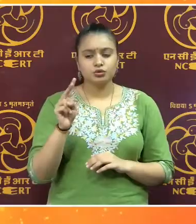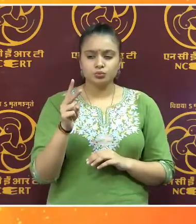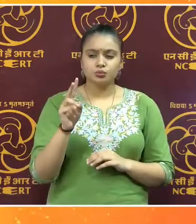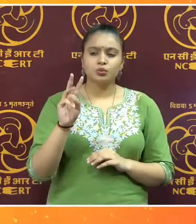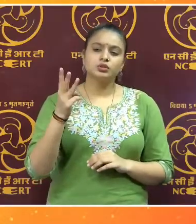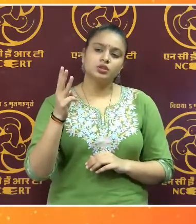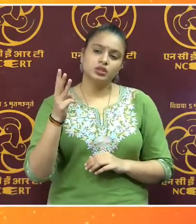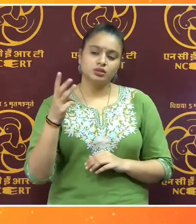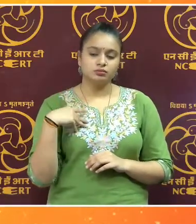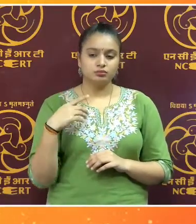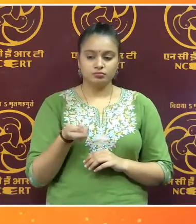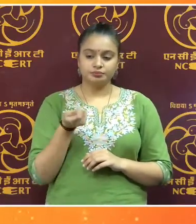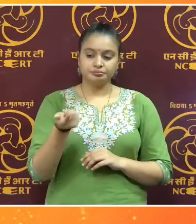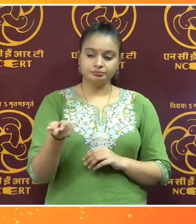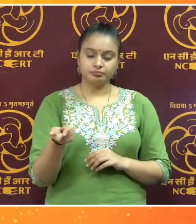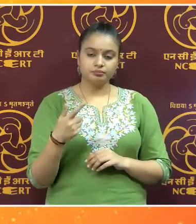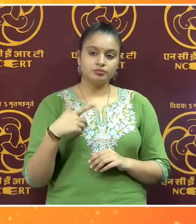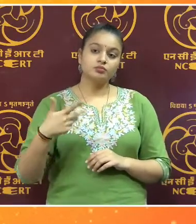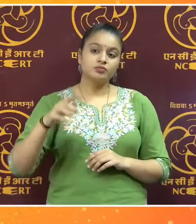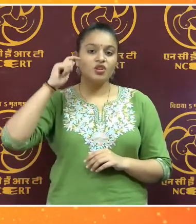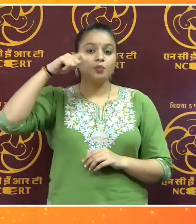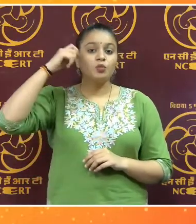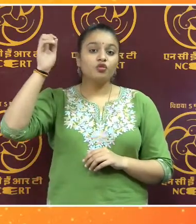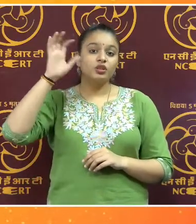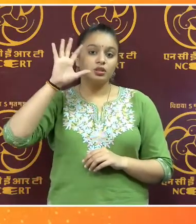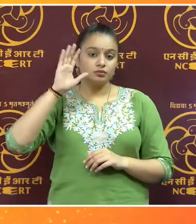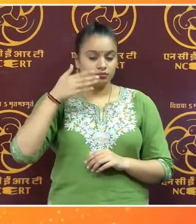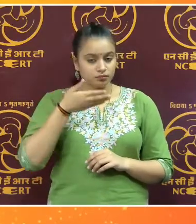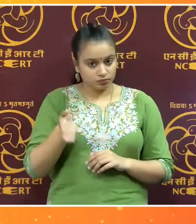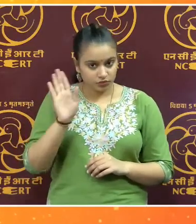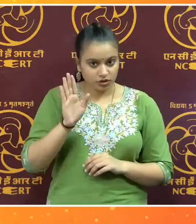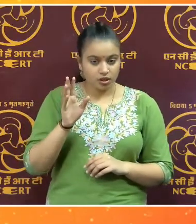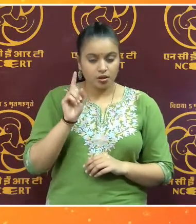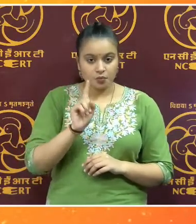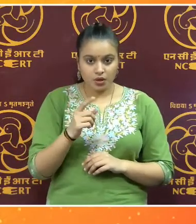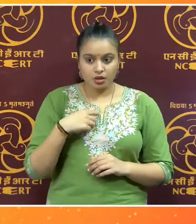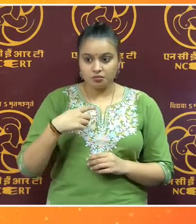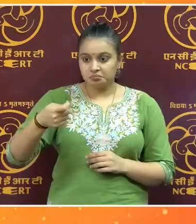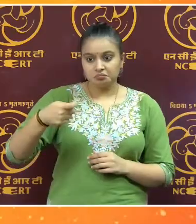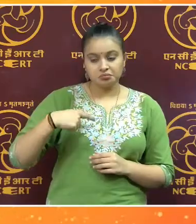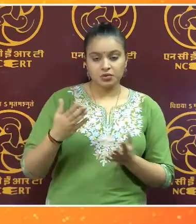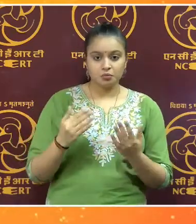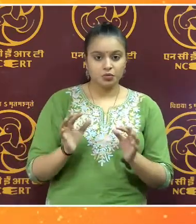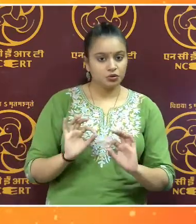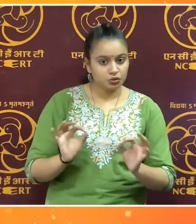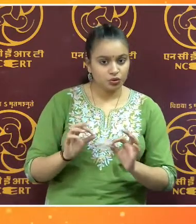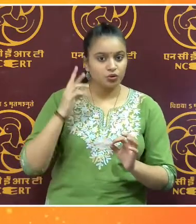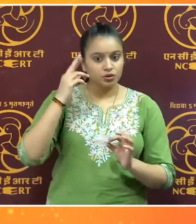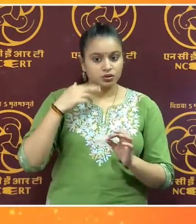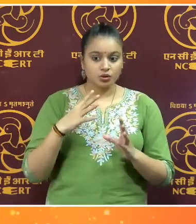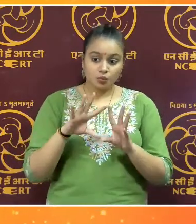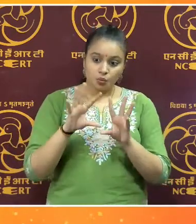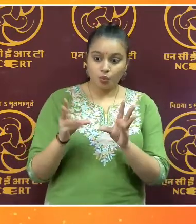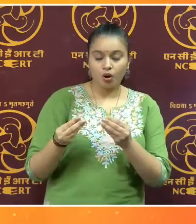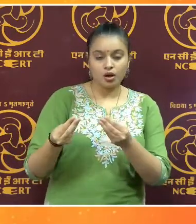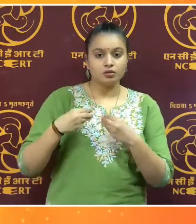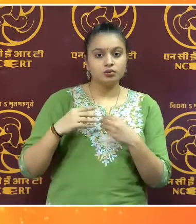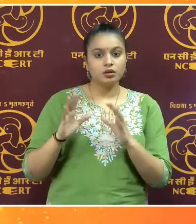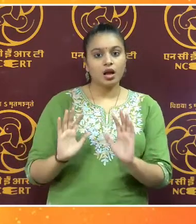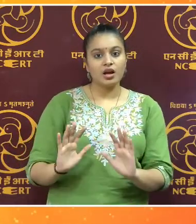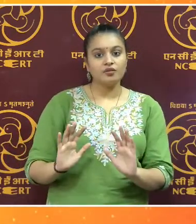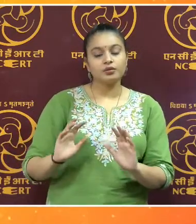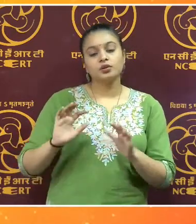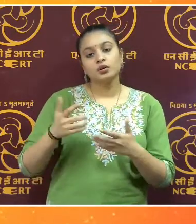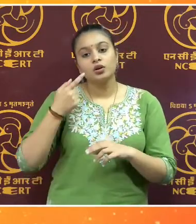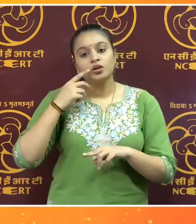to the cinema. Oh no, Mr. Anil won't be able to give me the money. Now I had it all. Also, I won't